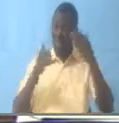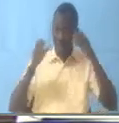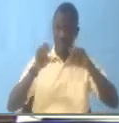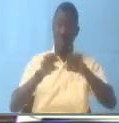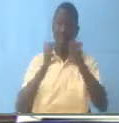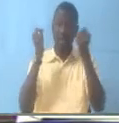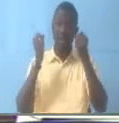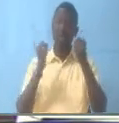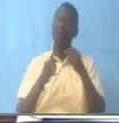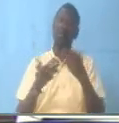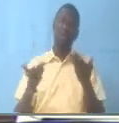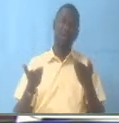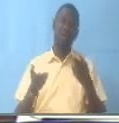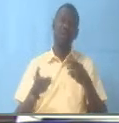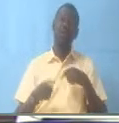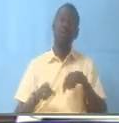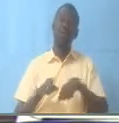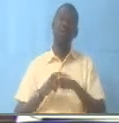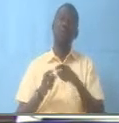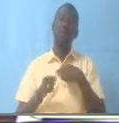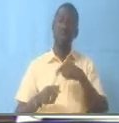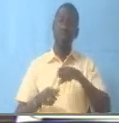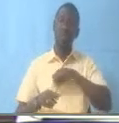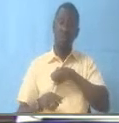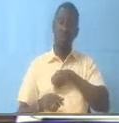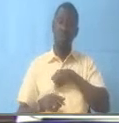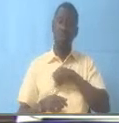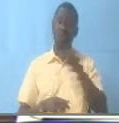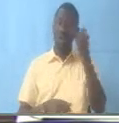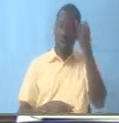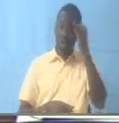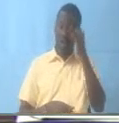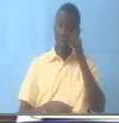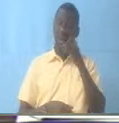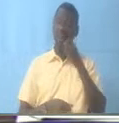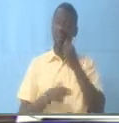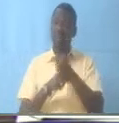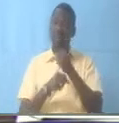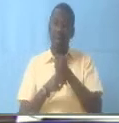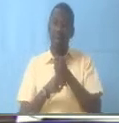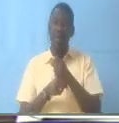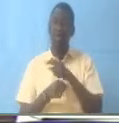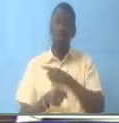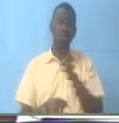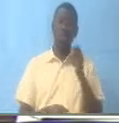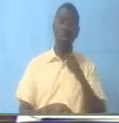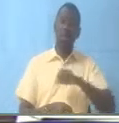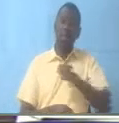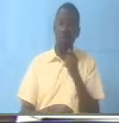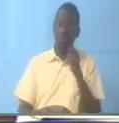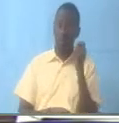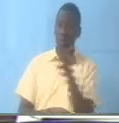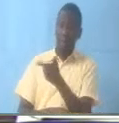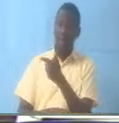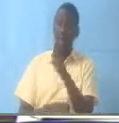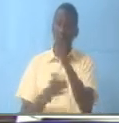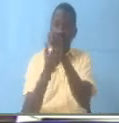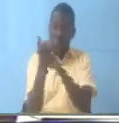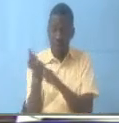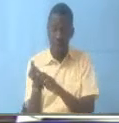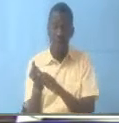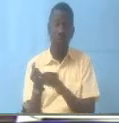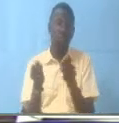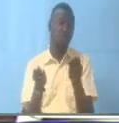being undermined with respect to his decision, the decision he made in not paying compensation to the